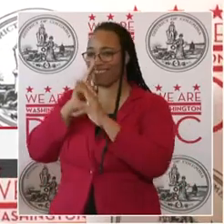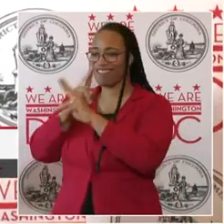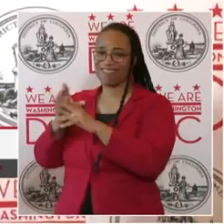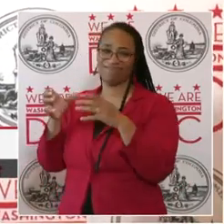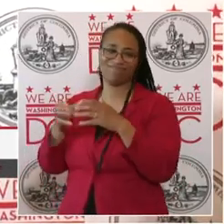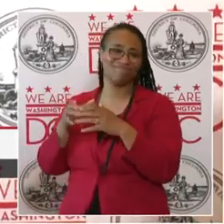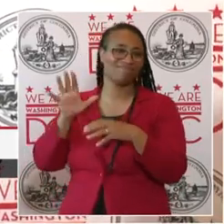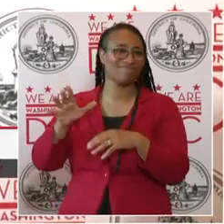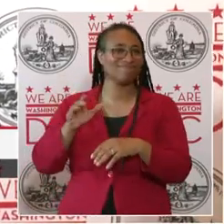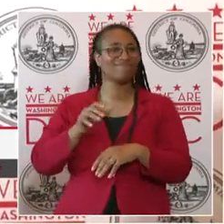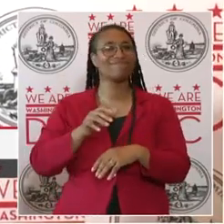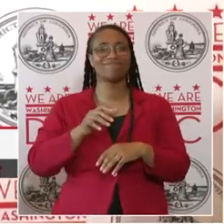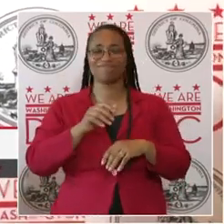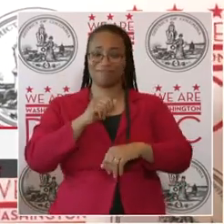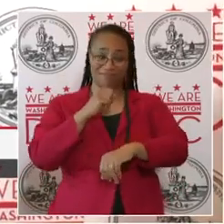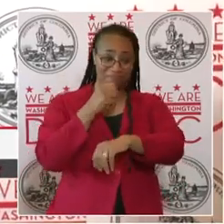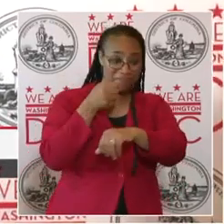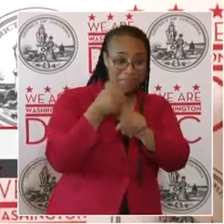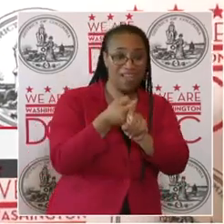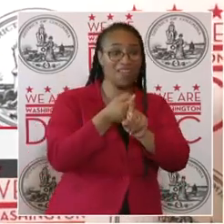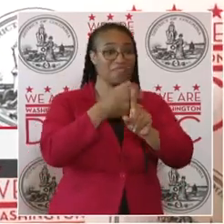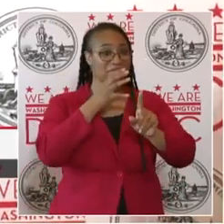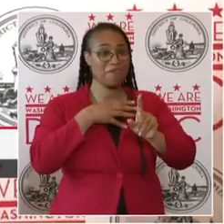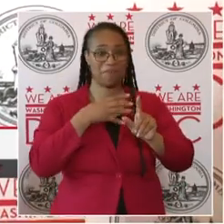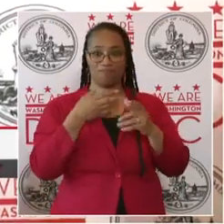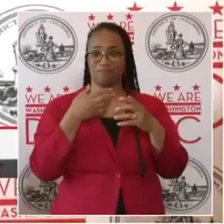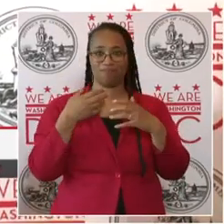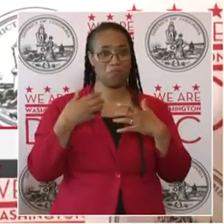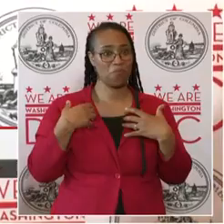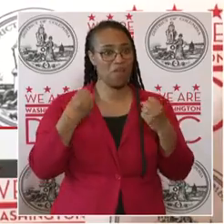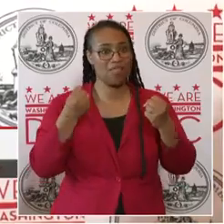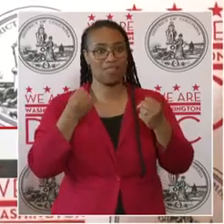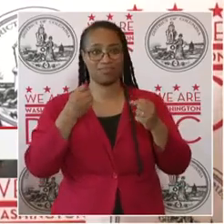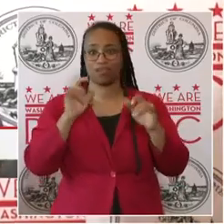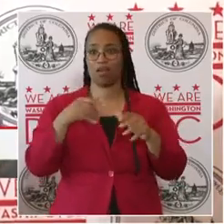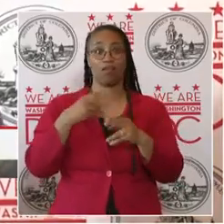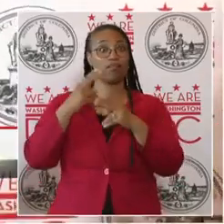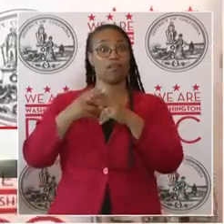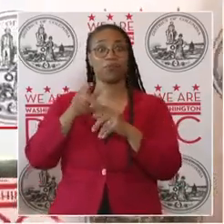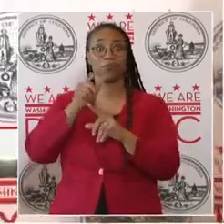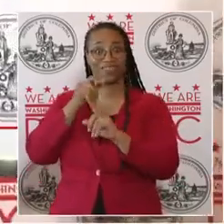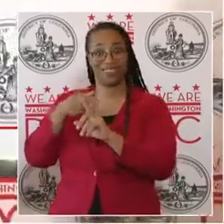and wellness. That is none other than Miss Tia Bell.